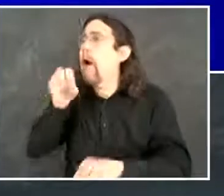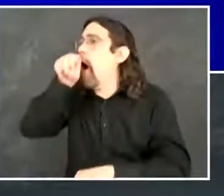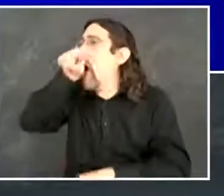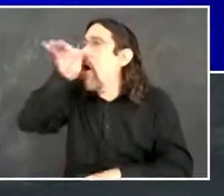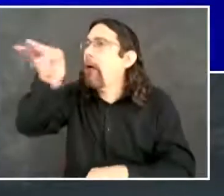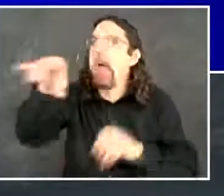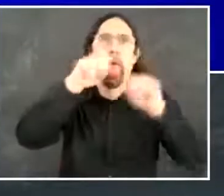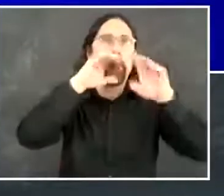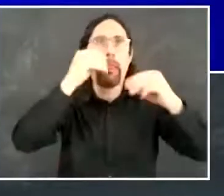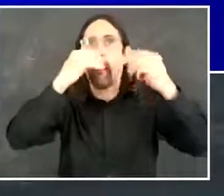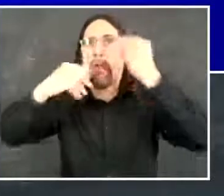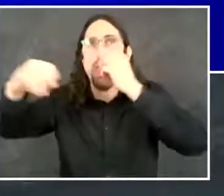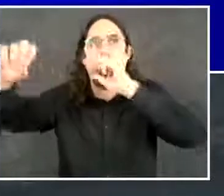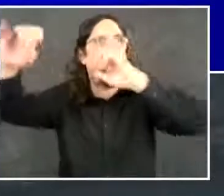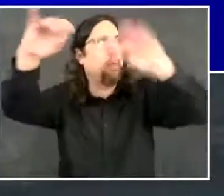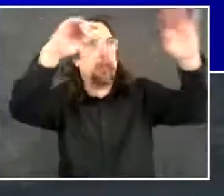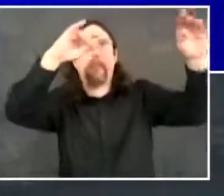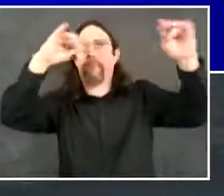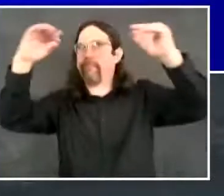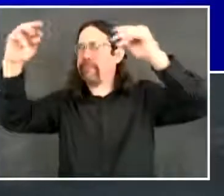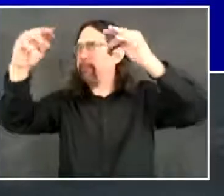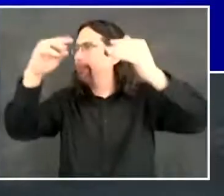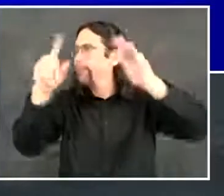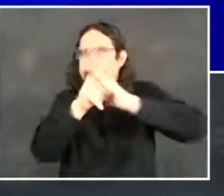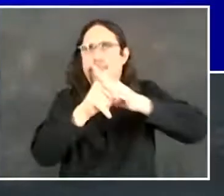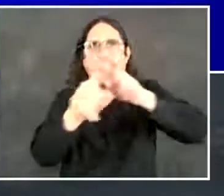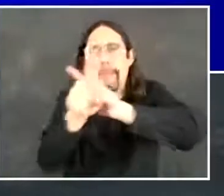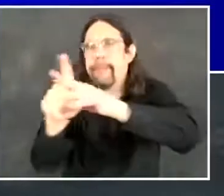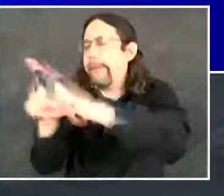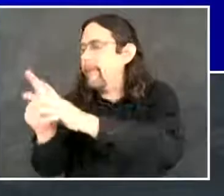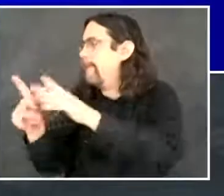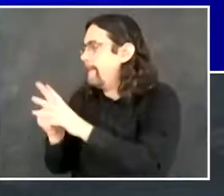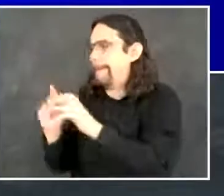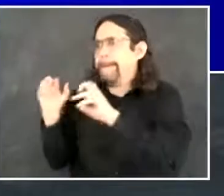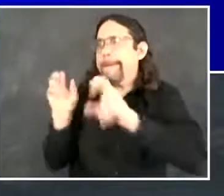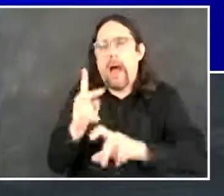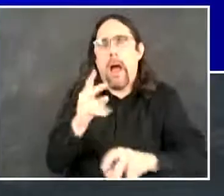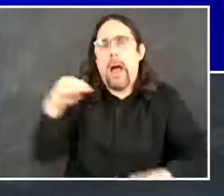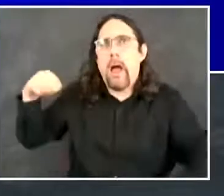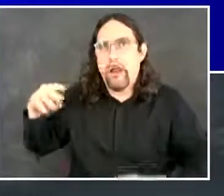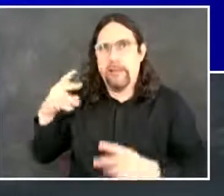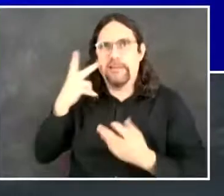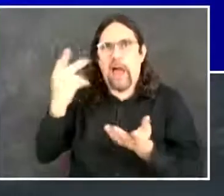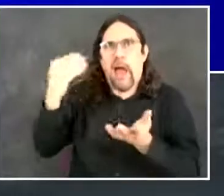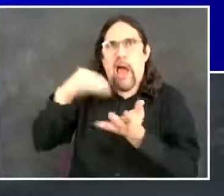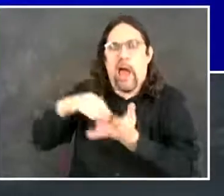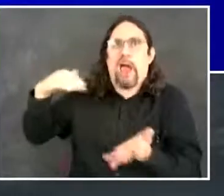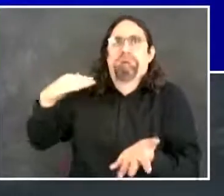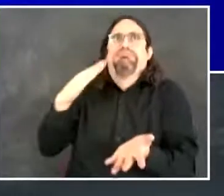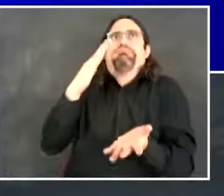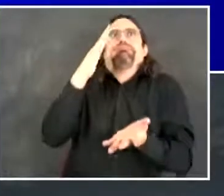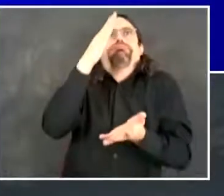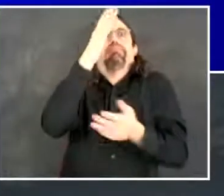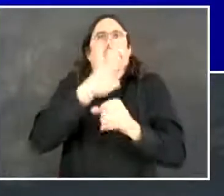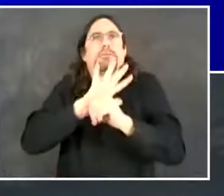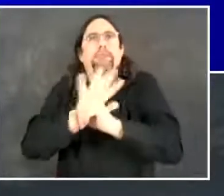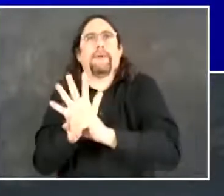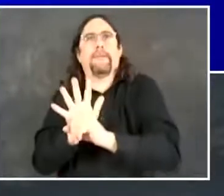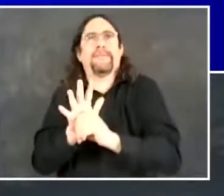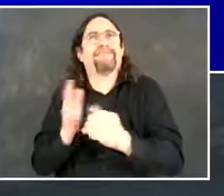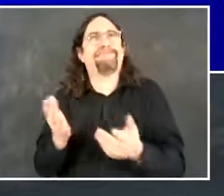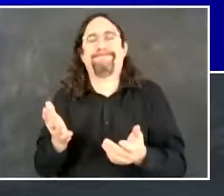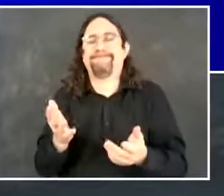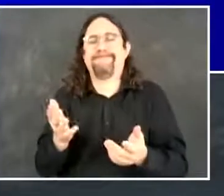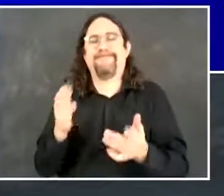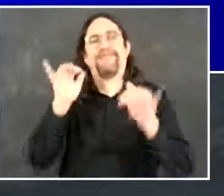Now, we've talked a lot about test and trace, and we're going to keep talking about it. This is going to be the game changer. the ability to go after each of these cases and